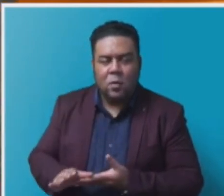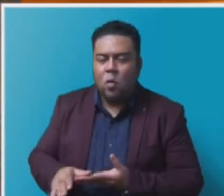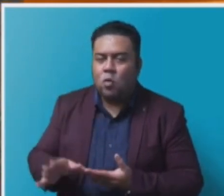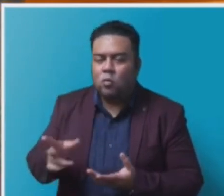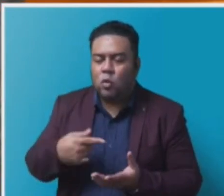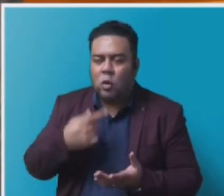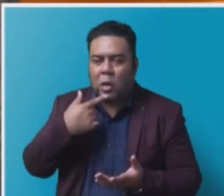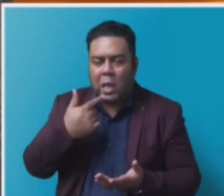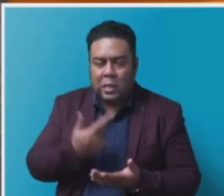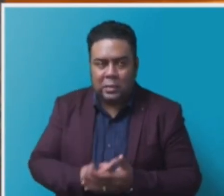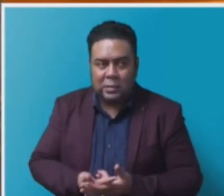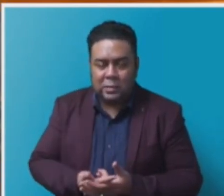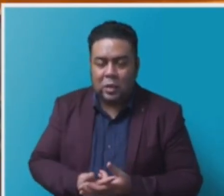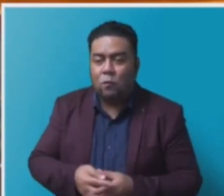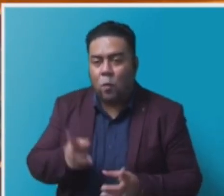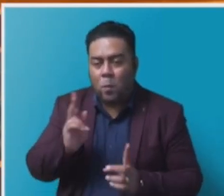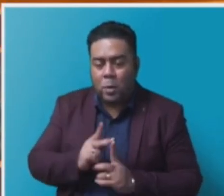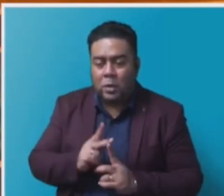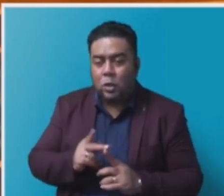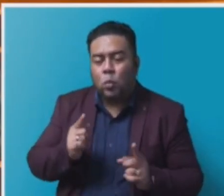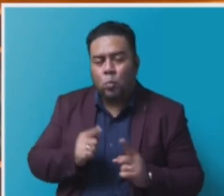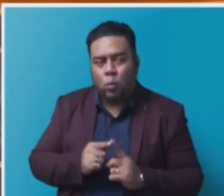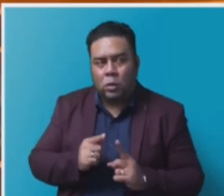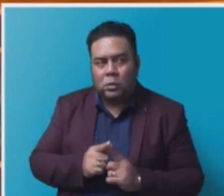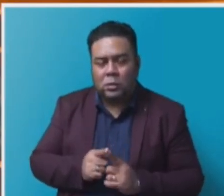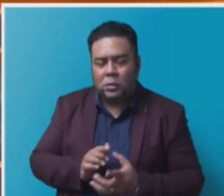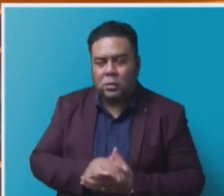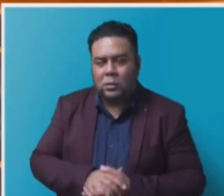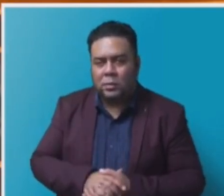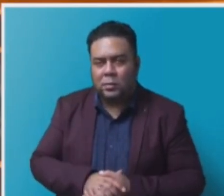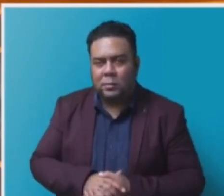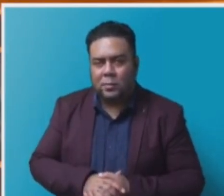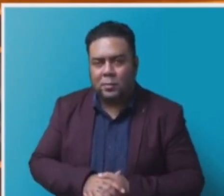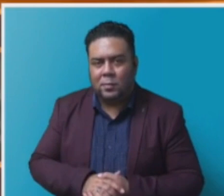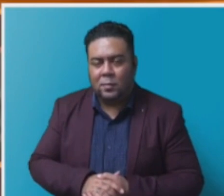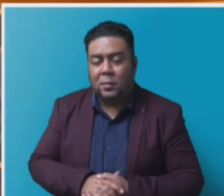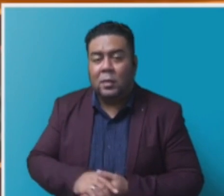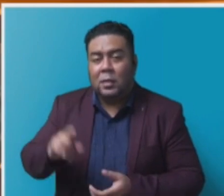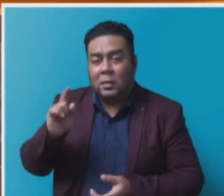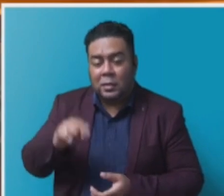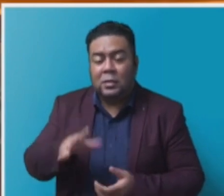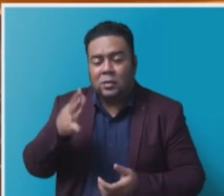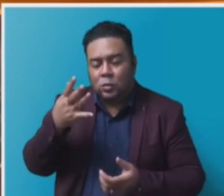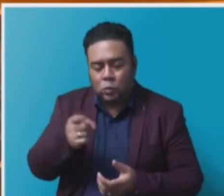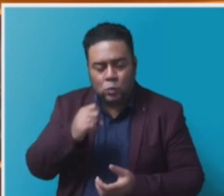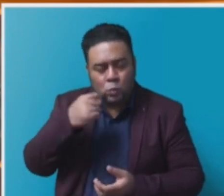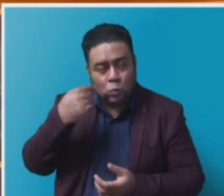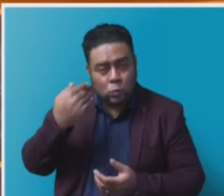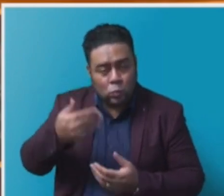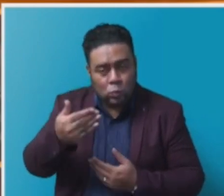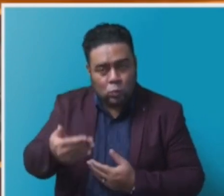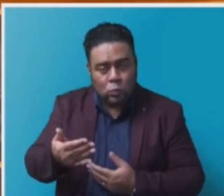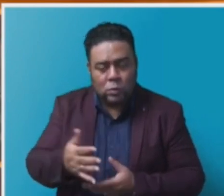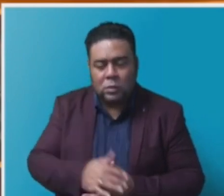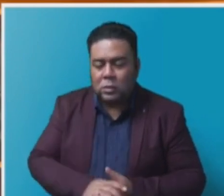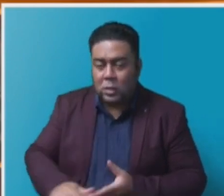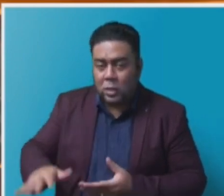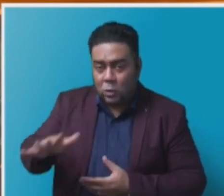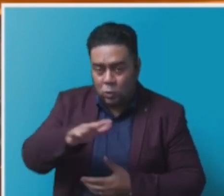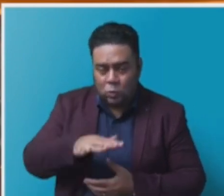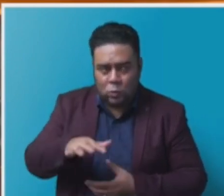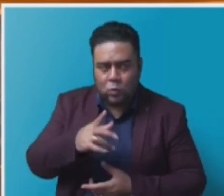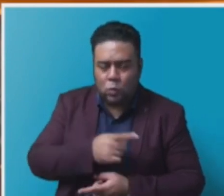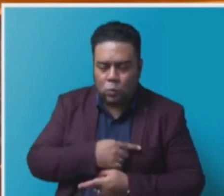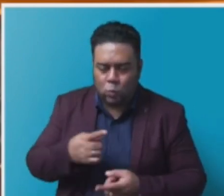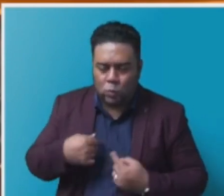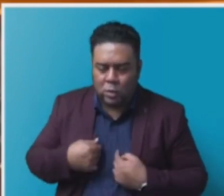with lies for political point scoring, unquote. This perhaps, Mr. Speaker, is an area that